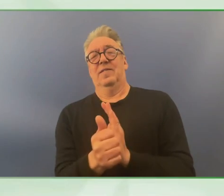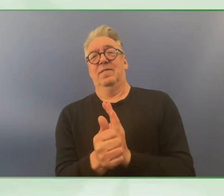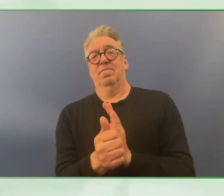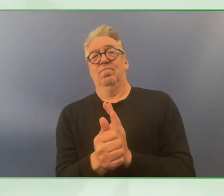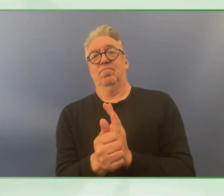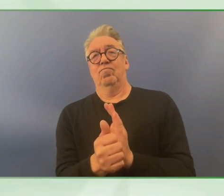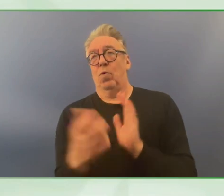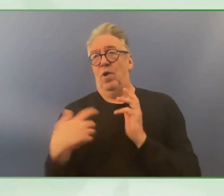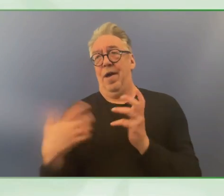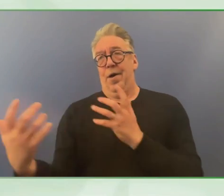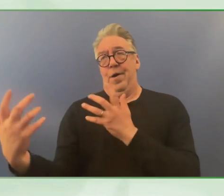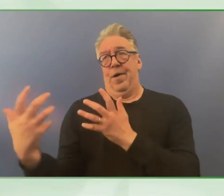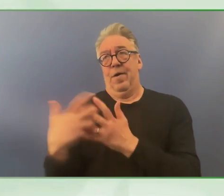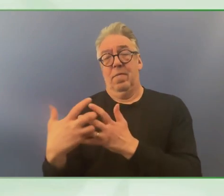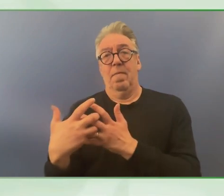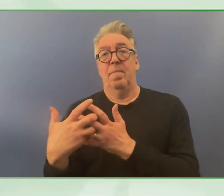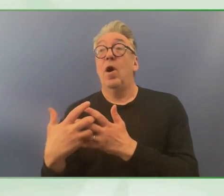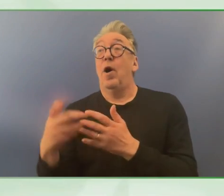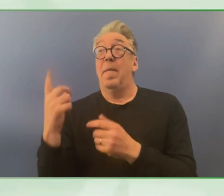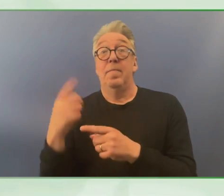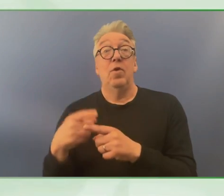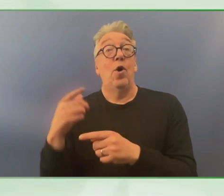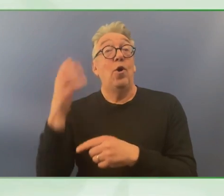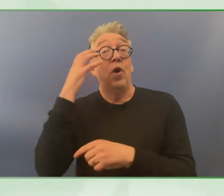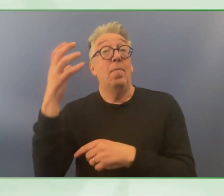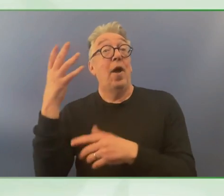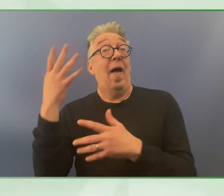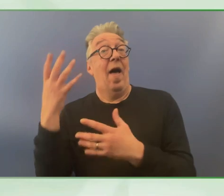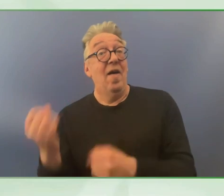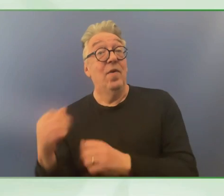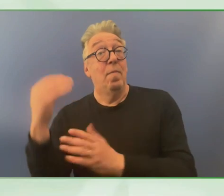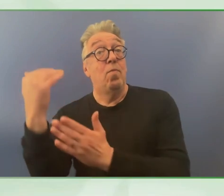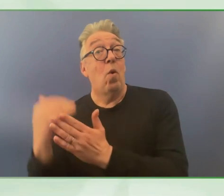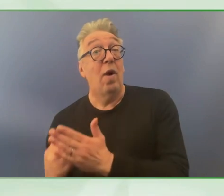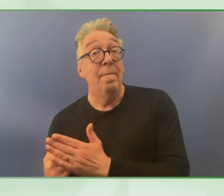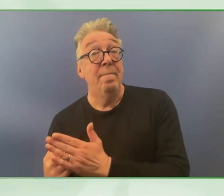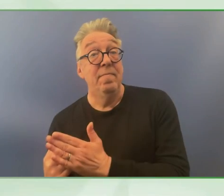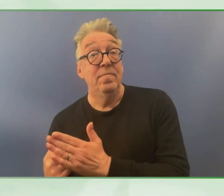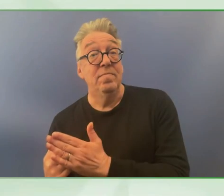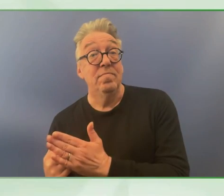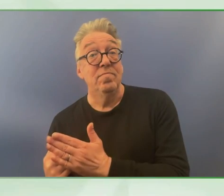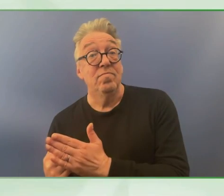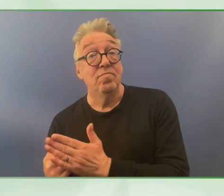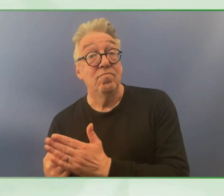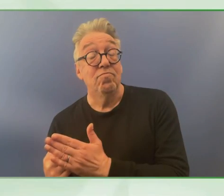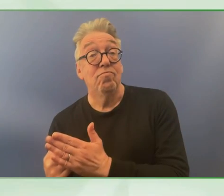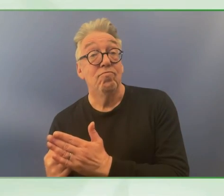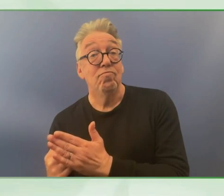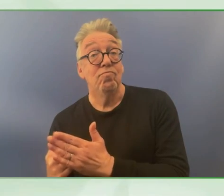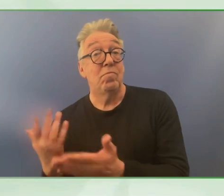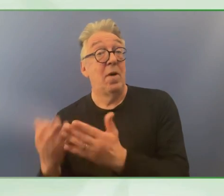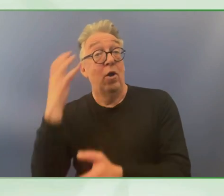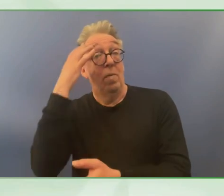may not be as known as they should, which in the case of certain incentives of the governments,